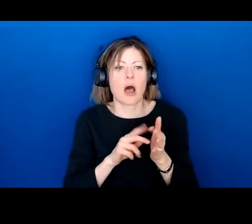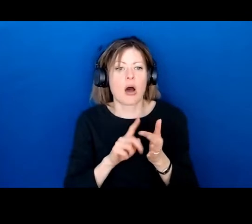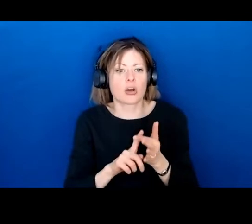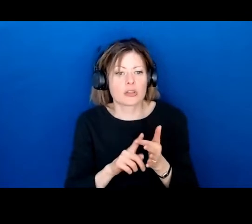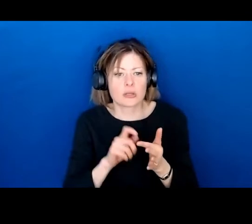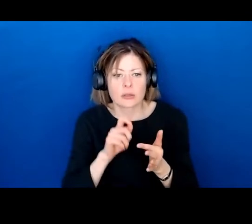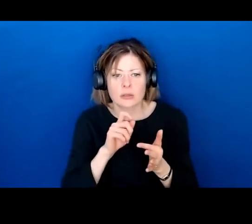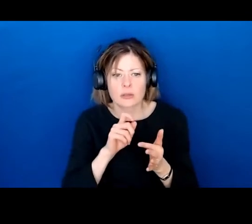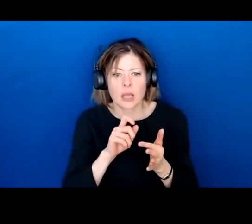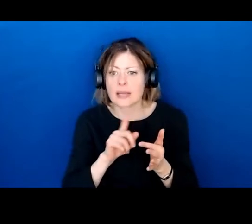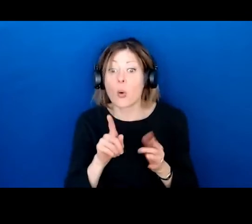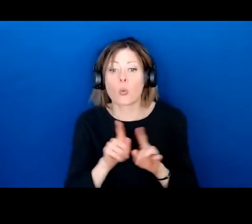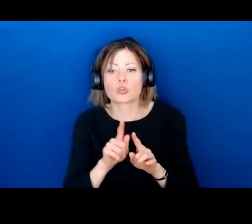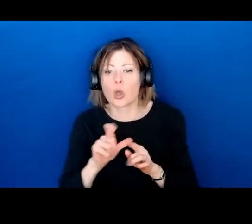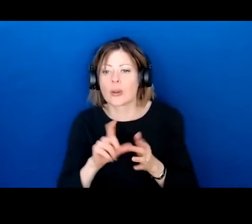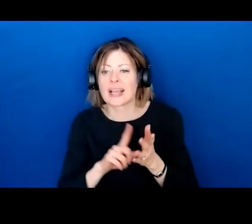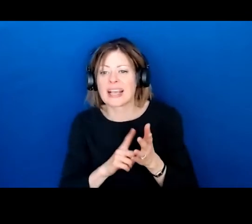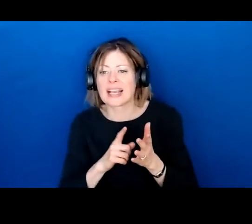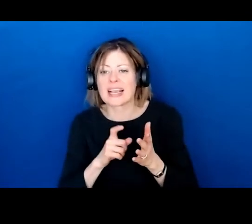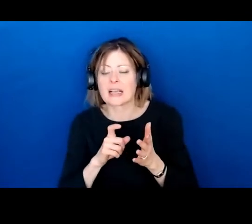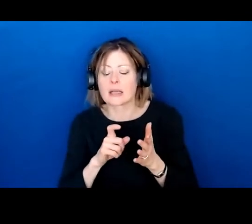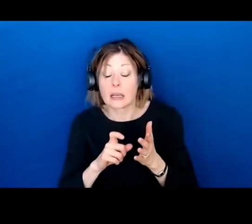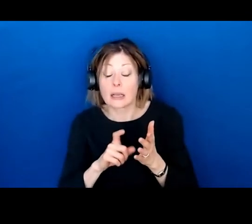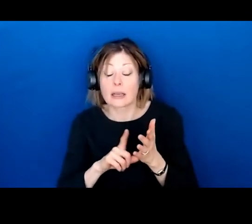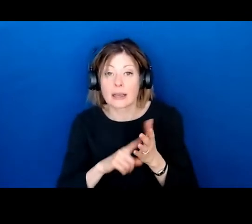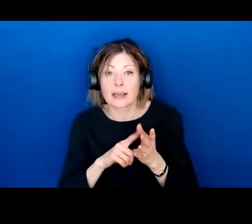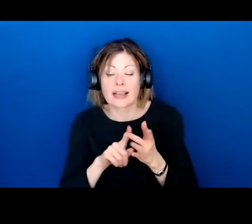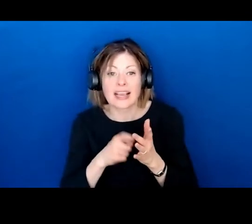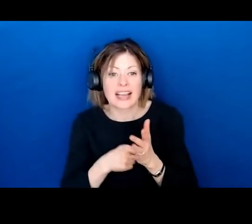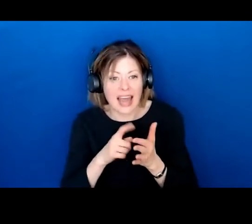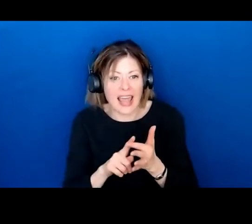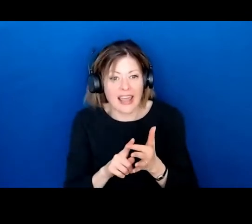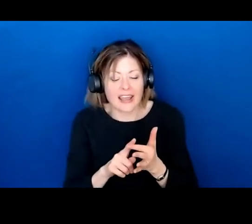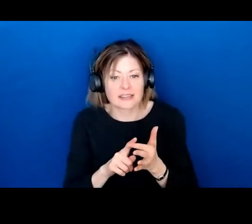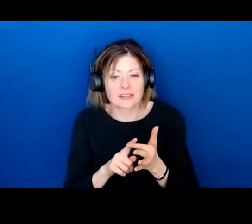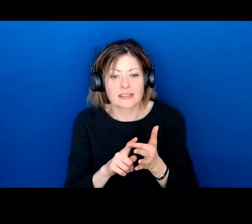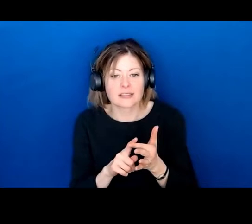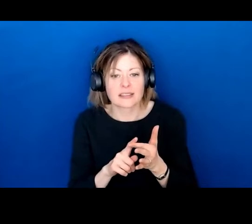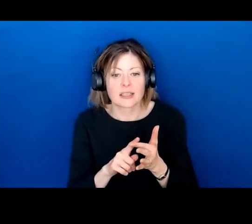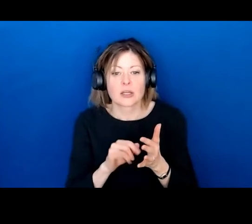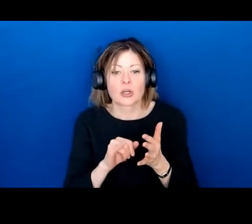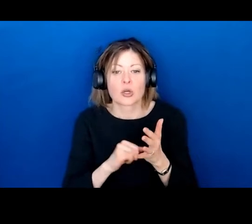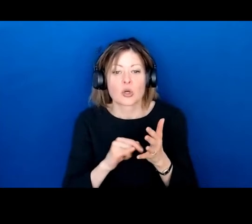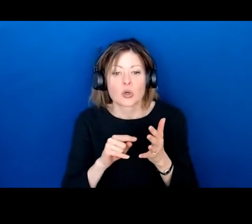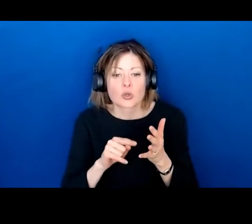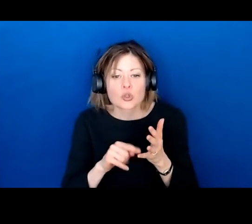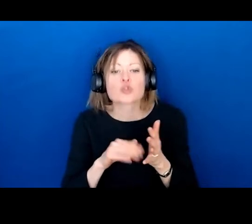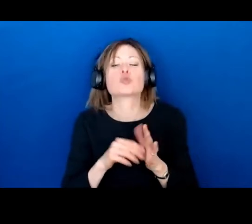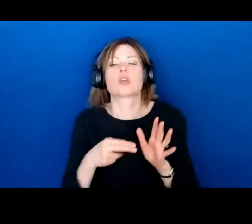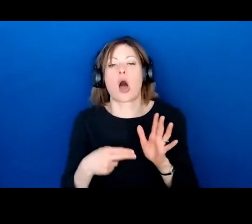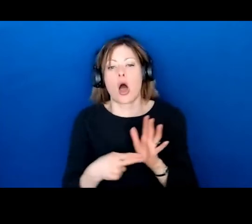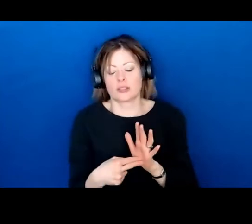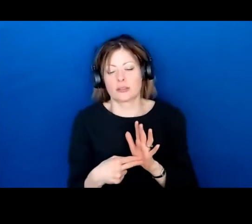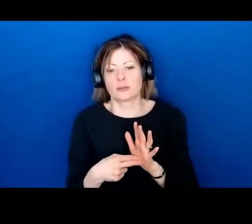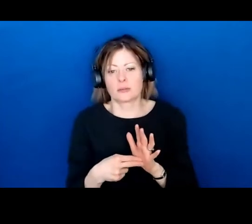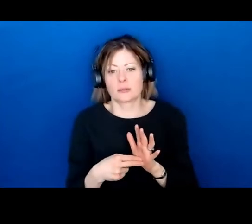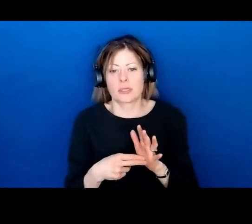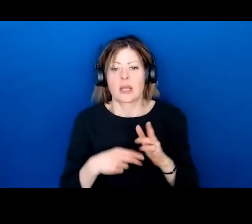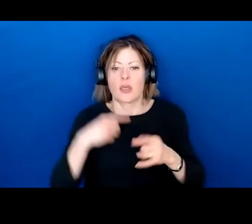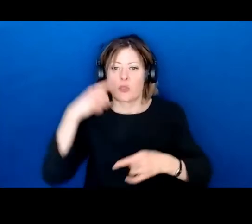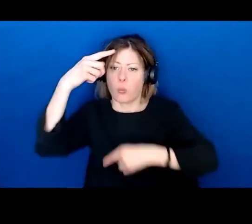and Anne, please. The water wheel that you've got, I presume it's an undershot. Am I